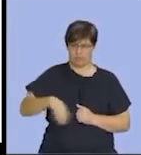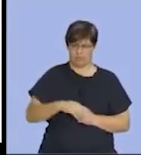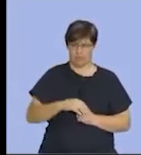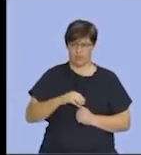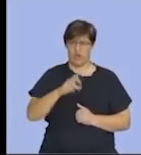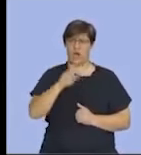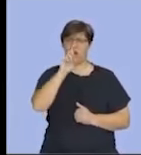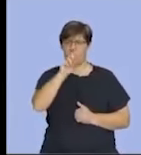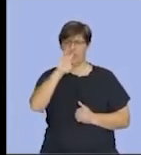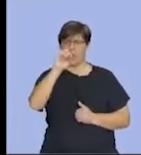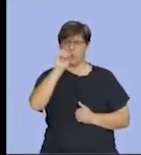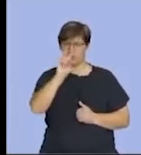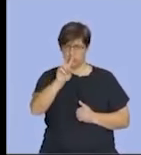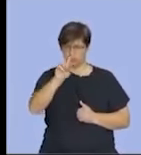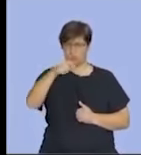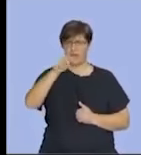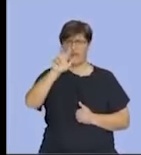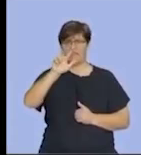Stop it.